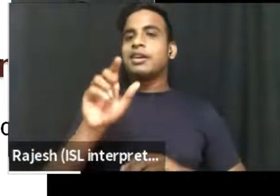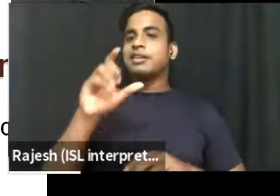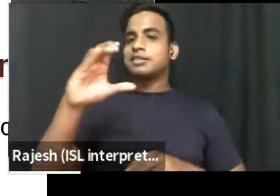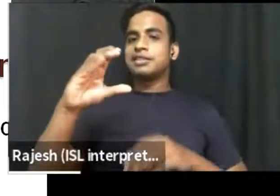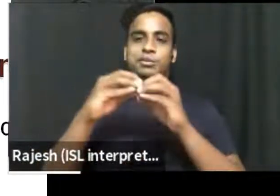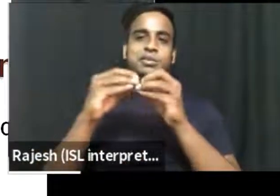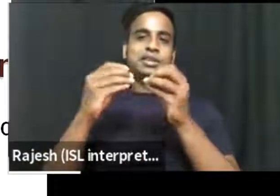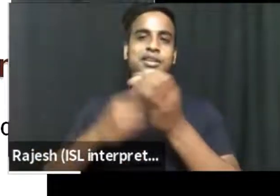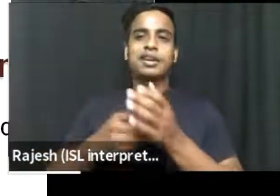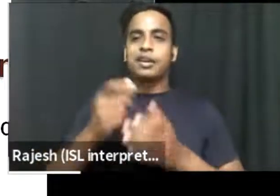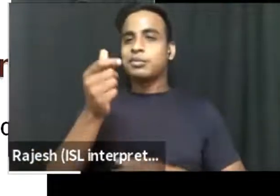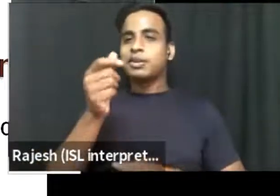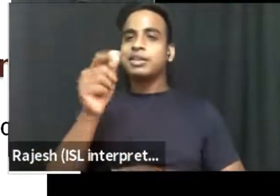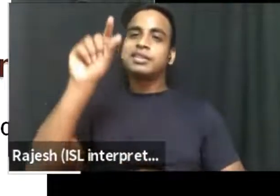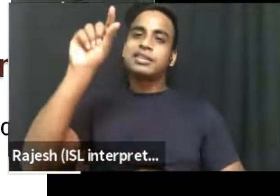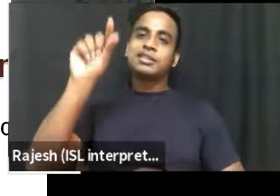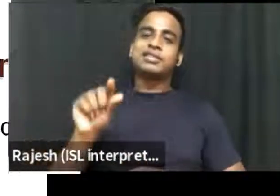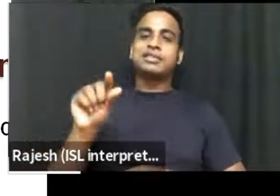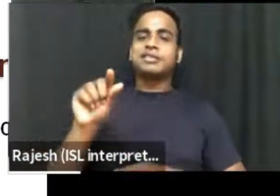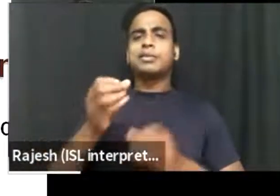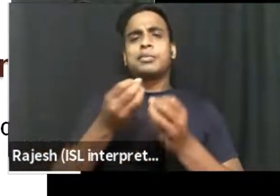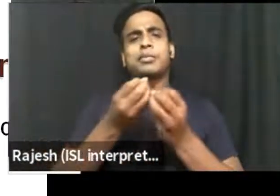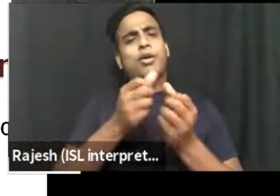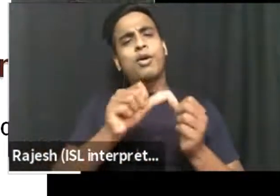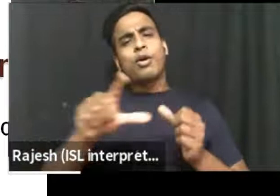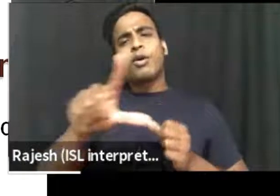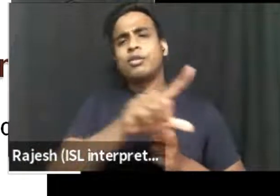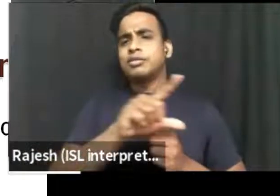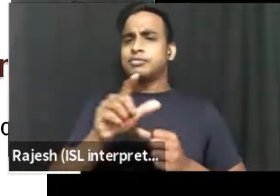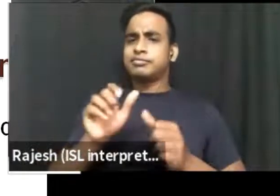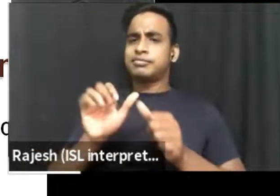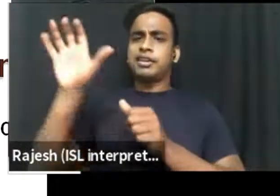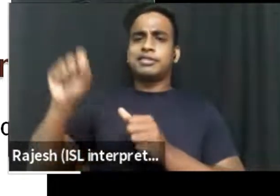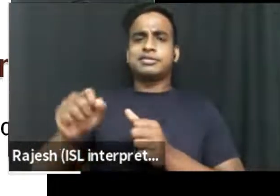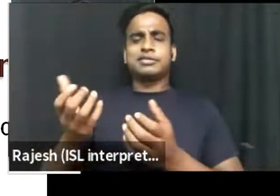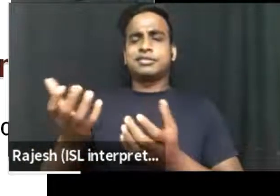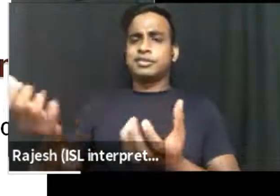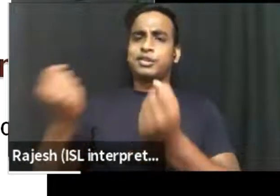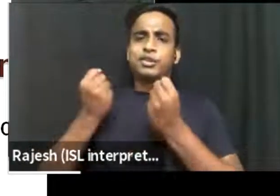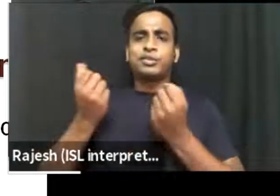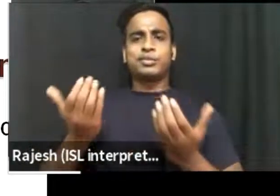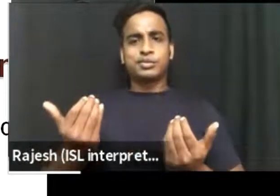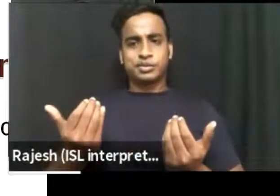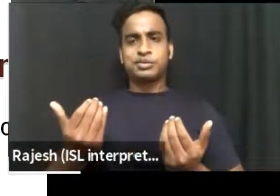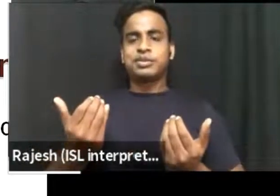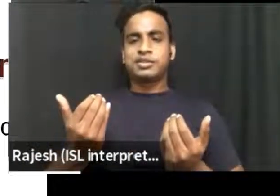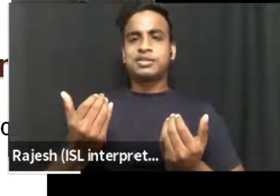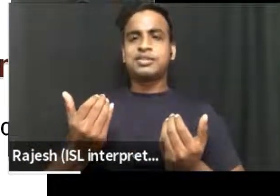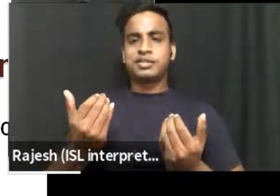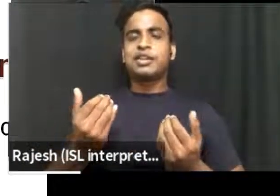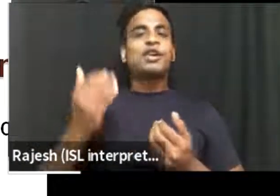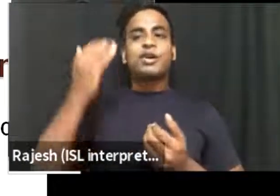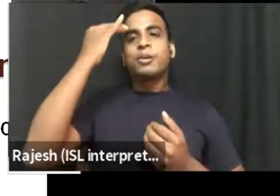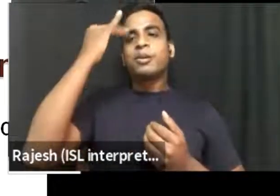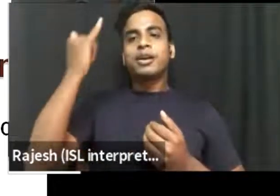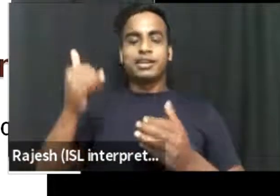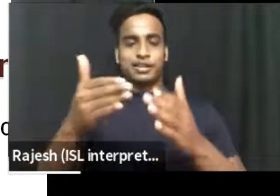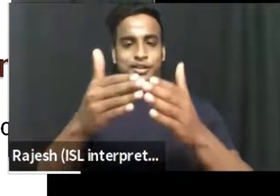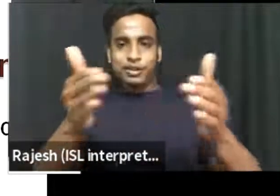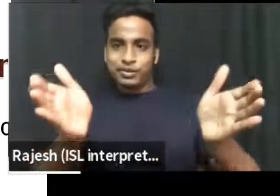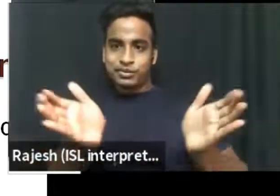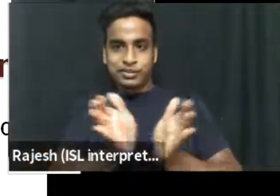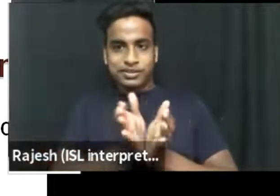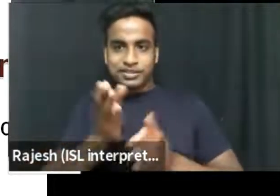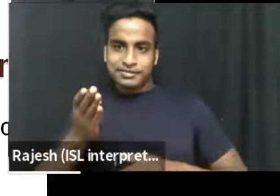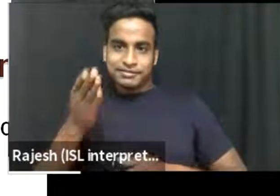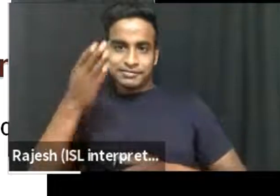most of you have also earlier commented, because it was happening at the community level. There